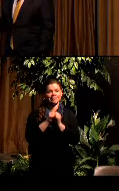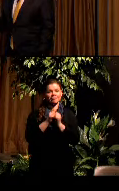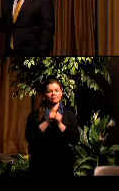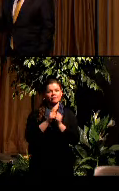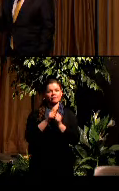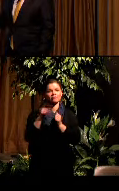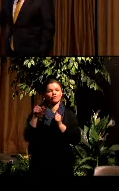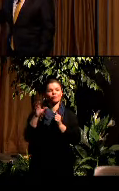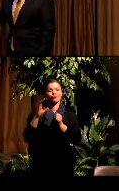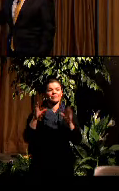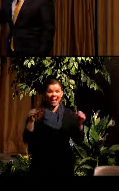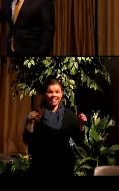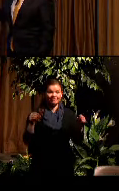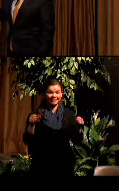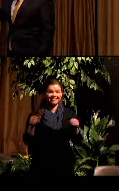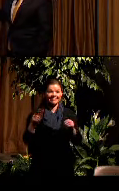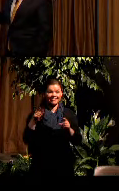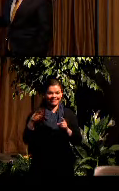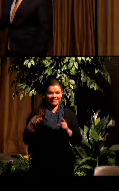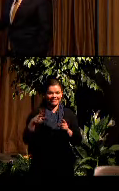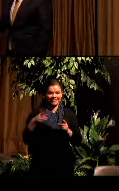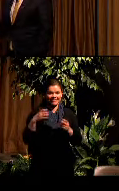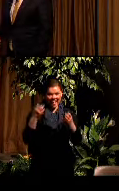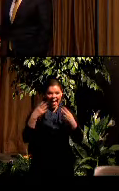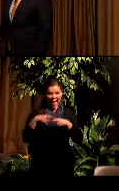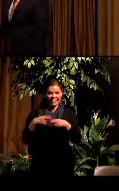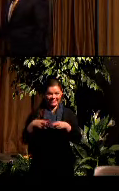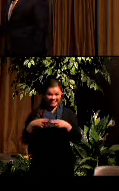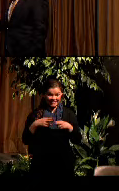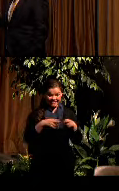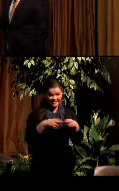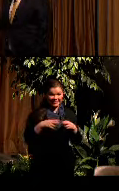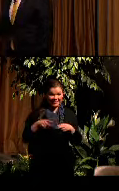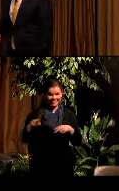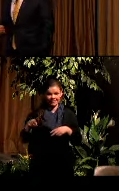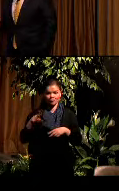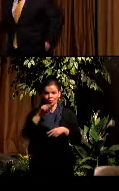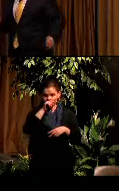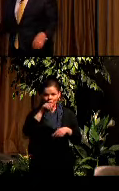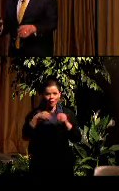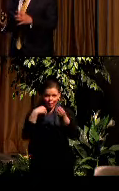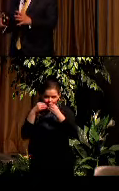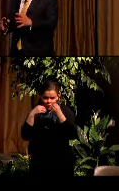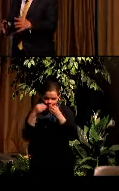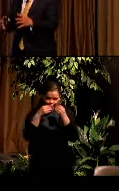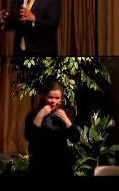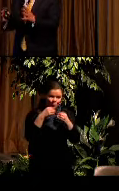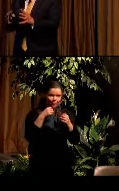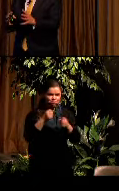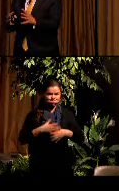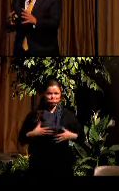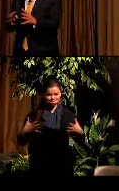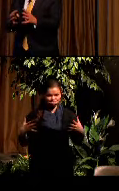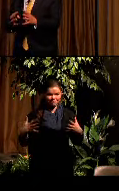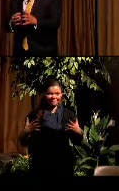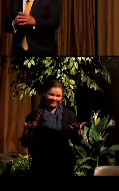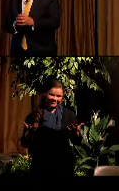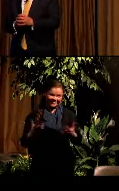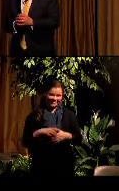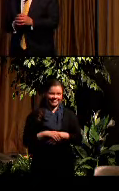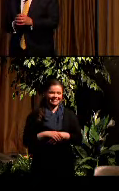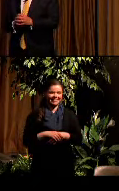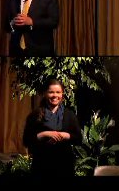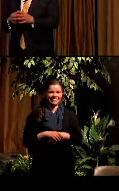horseshoe crabs lay, along with several other shorebird species that take advantage of this, and they fatten up. And that stopover is critical. It's this bottleneck that